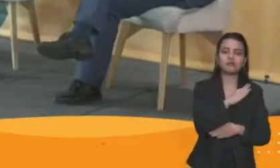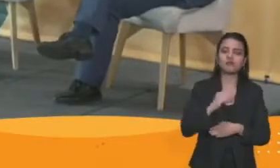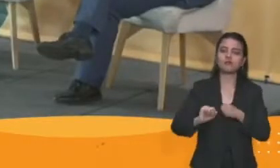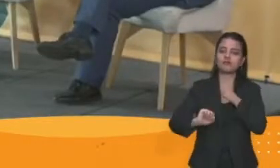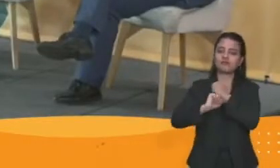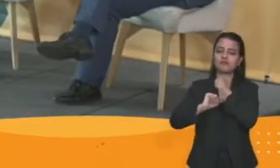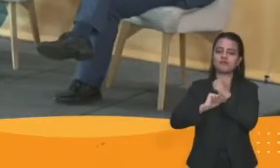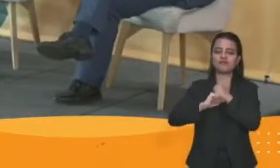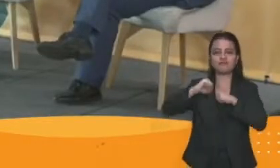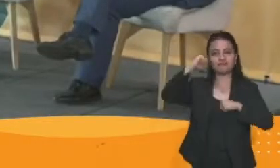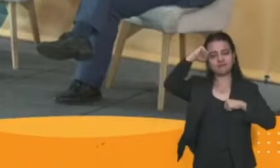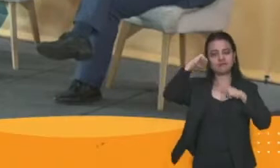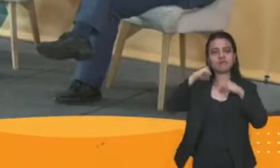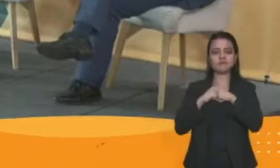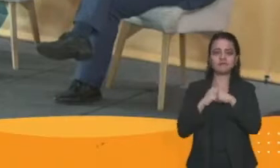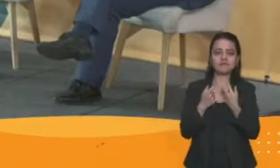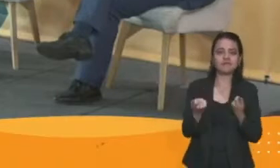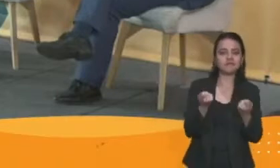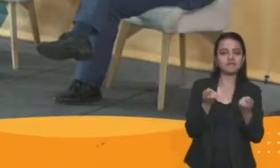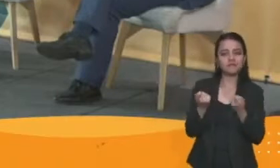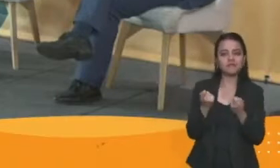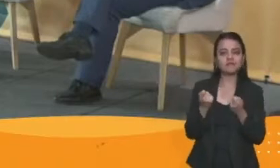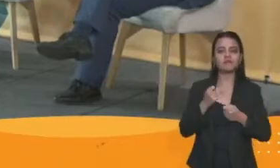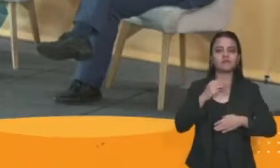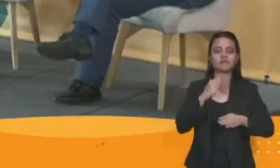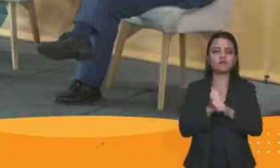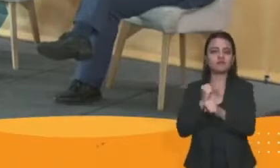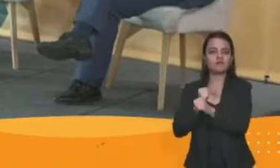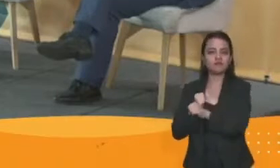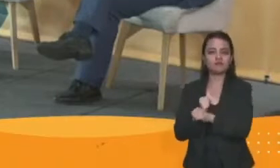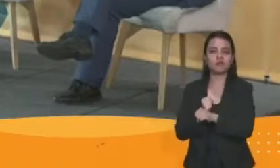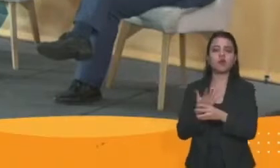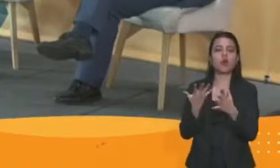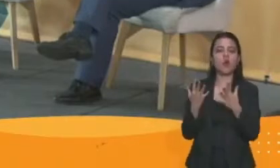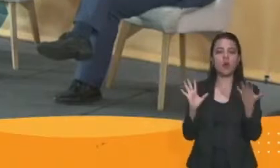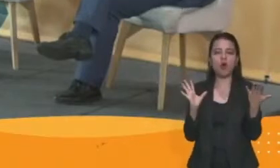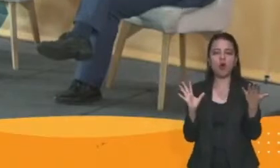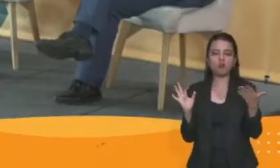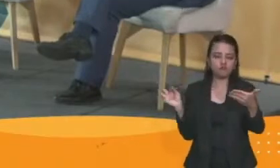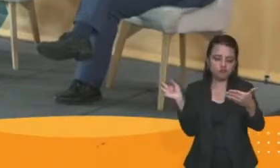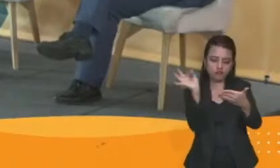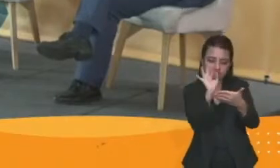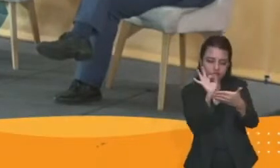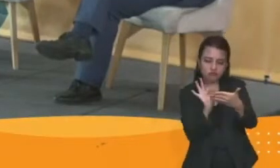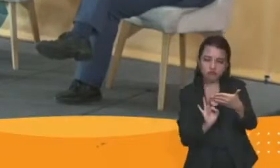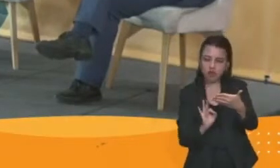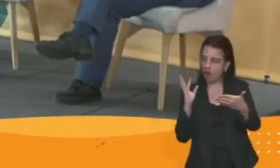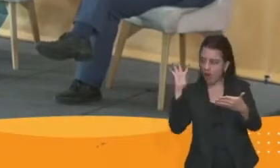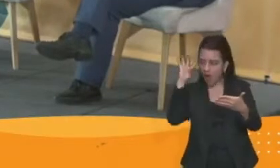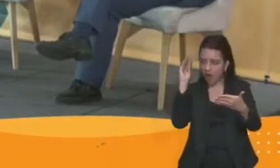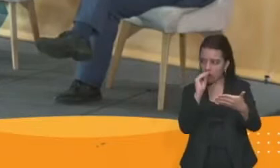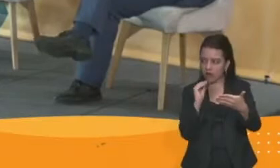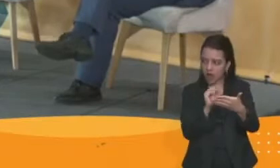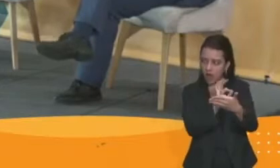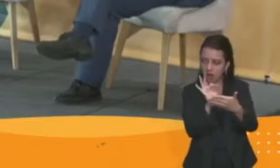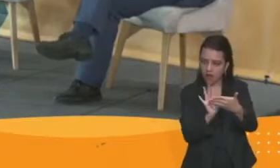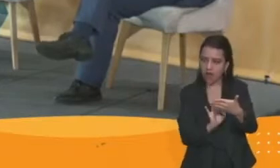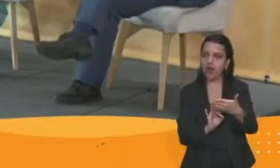this endeavor and for accompanying the different processes for the design of public policies